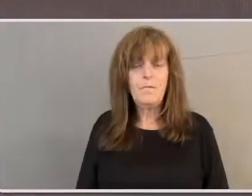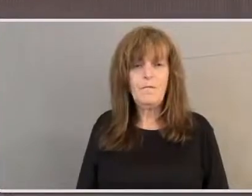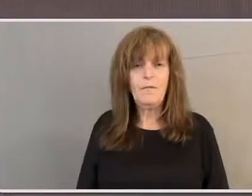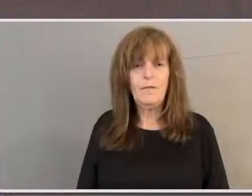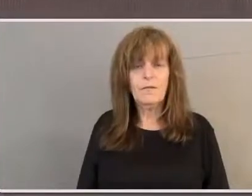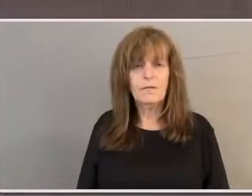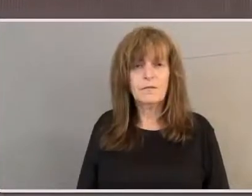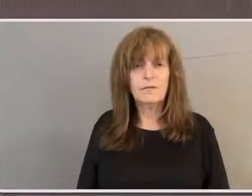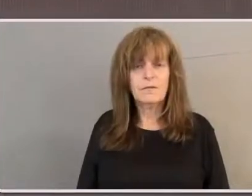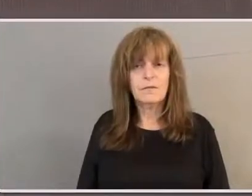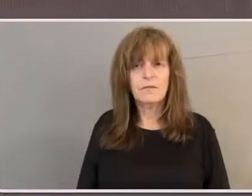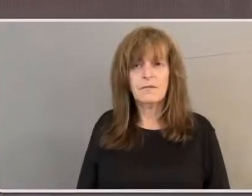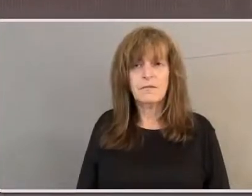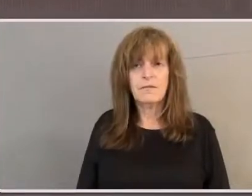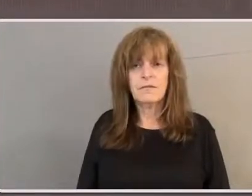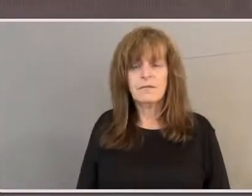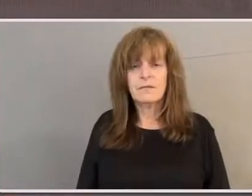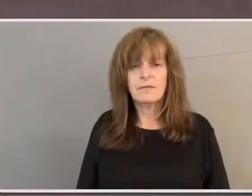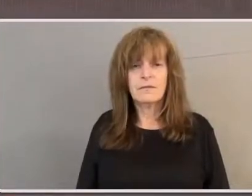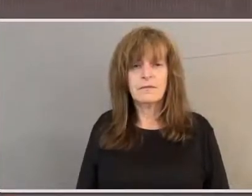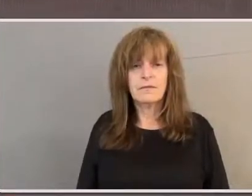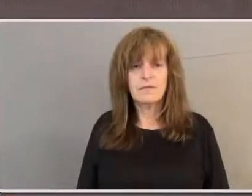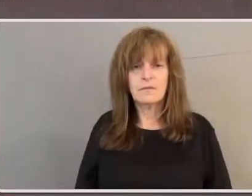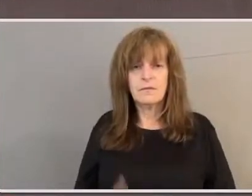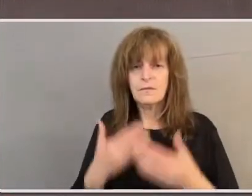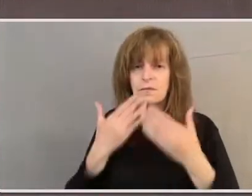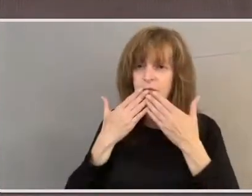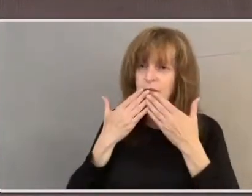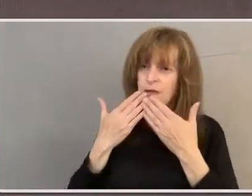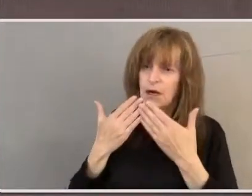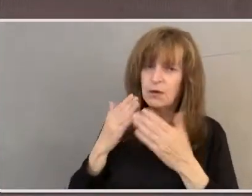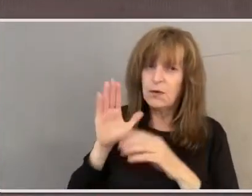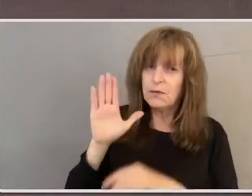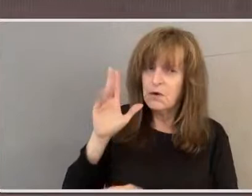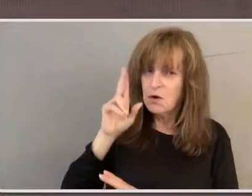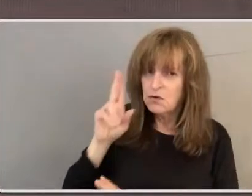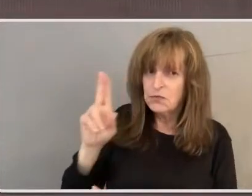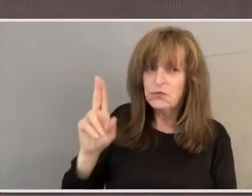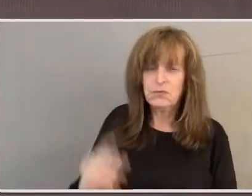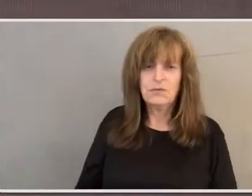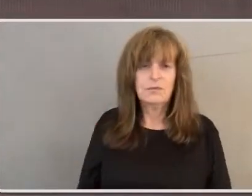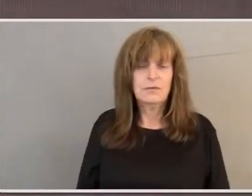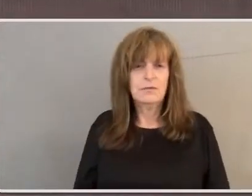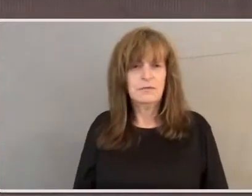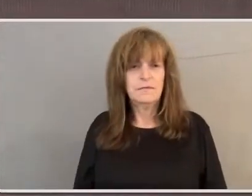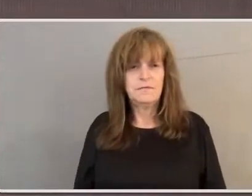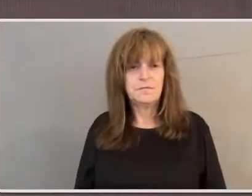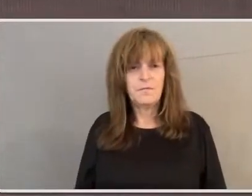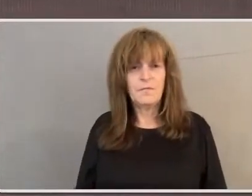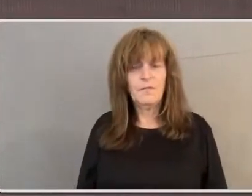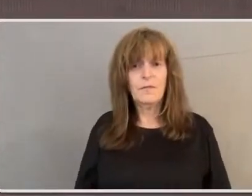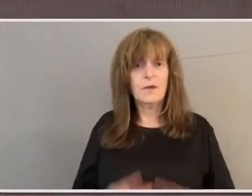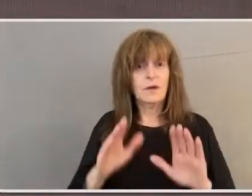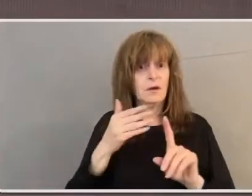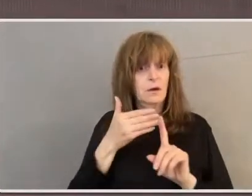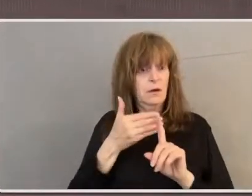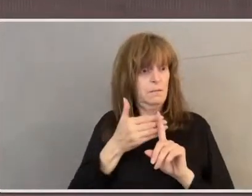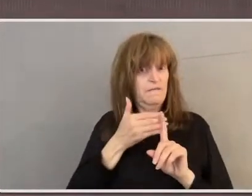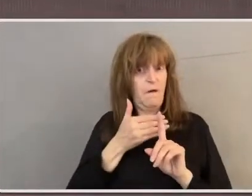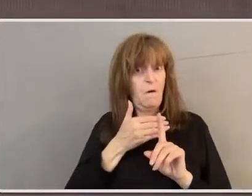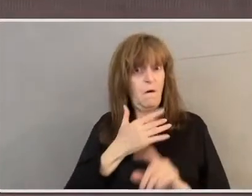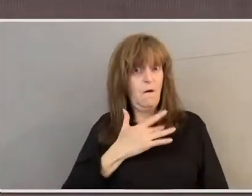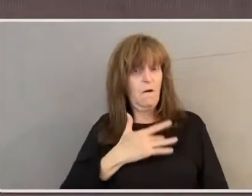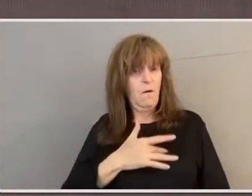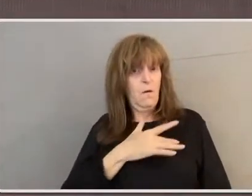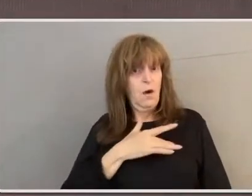Thank you, Your Honour. Before we move on to the administration of the oaths, we will have the presentation of the Premier's